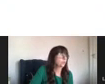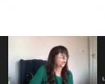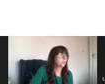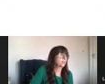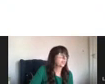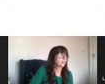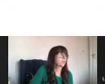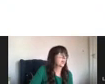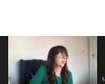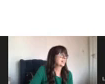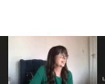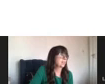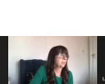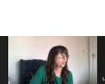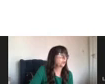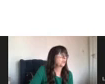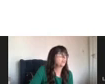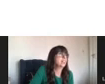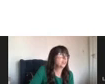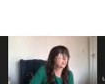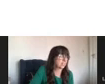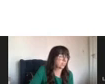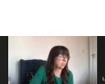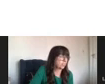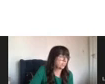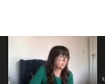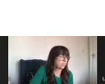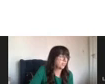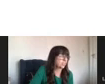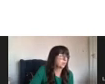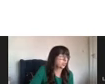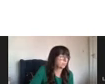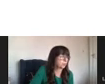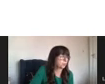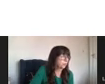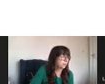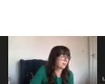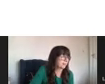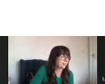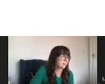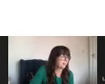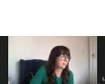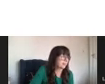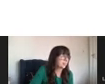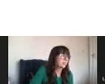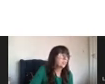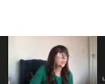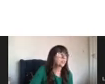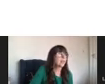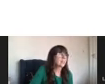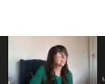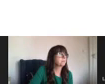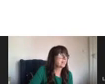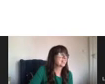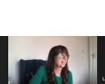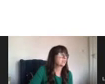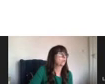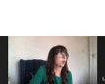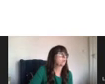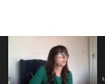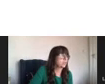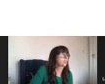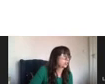for me was thinking, okay, as academics, you know, we really love to categorise everything as much as possible to make sense of everything. So I needed to